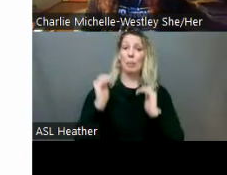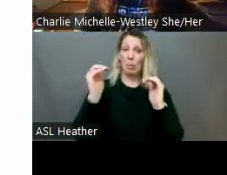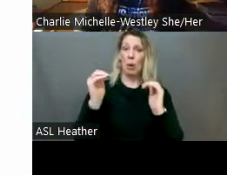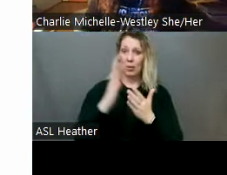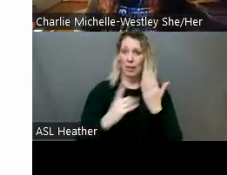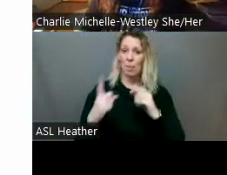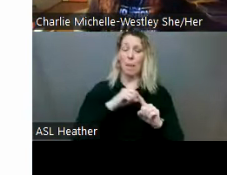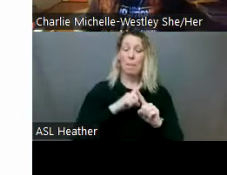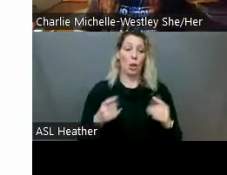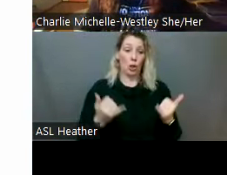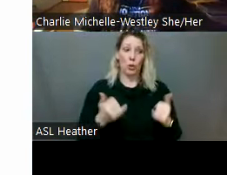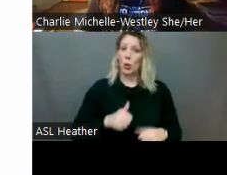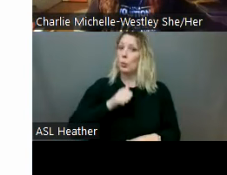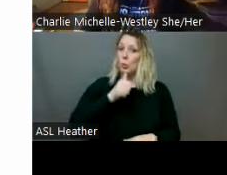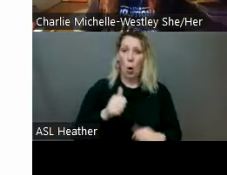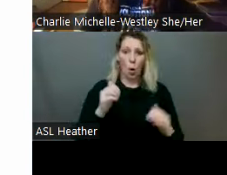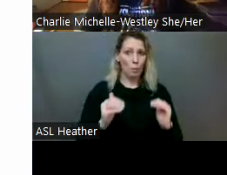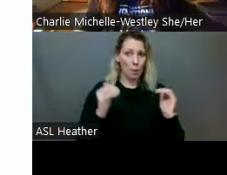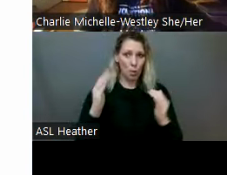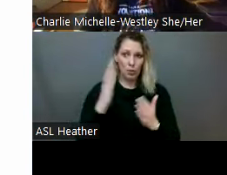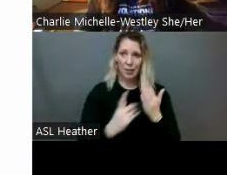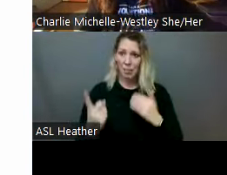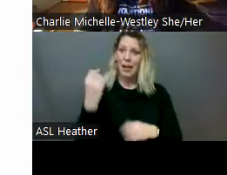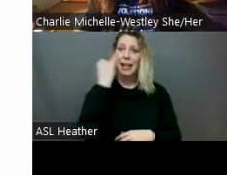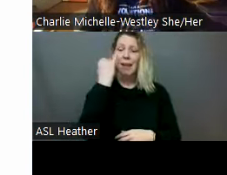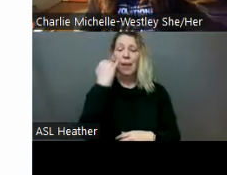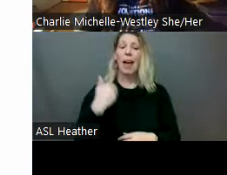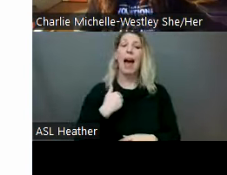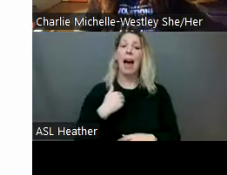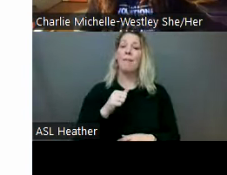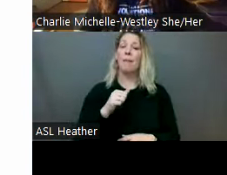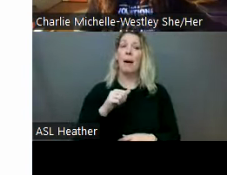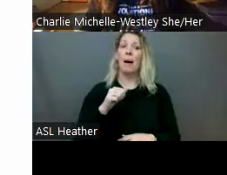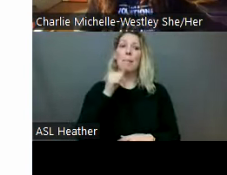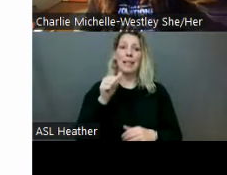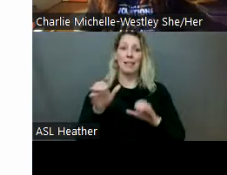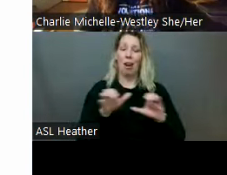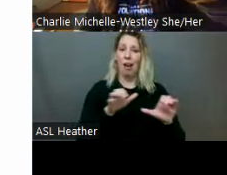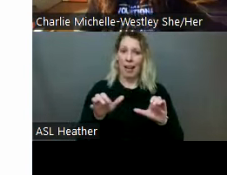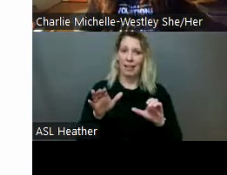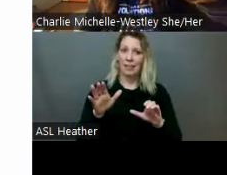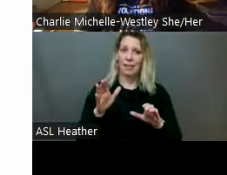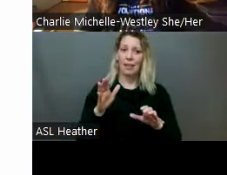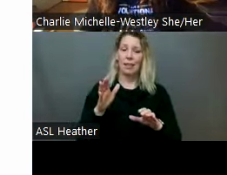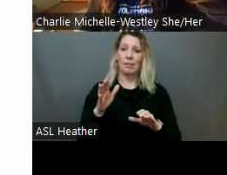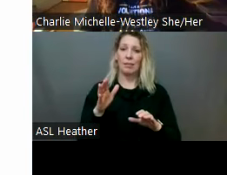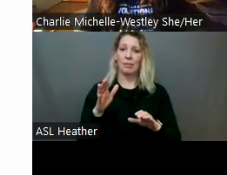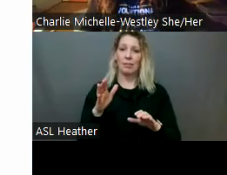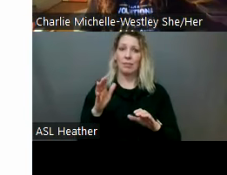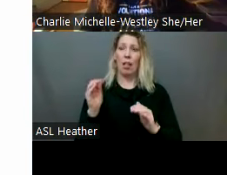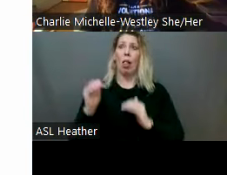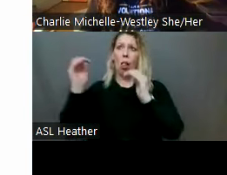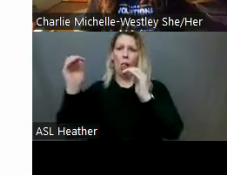they currently do not promote somebody if they have a misconduct investigation hanging over their head, so they wouldn't have to promote them and then demote them if they get